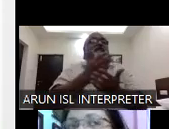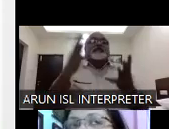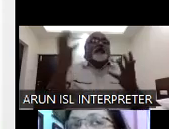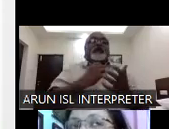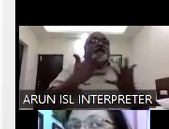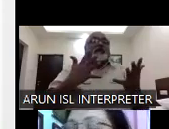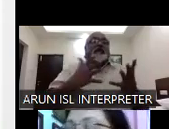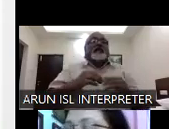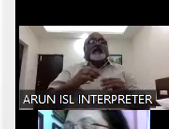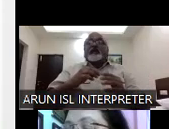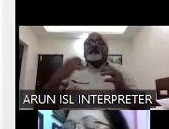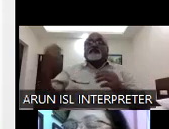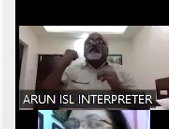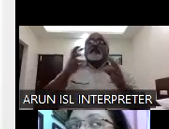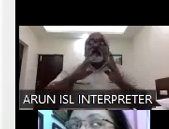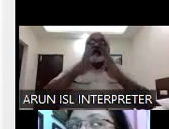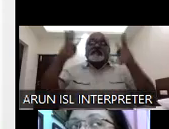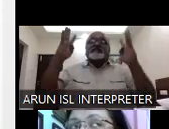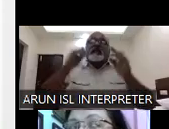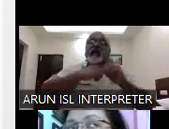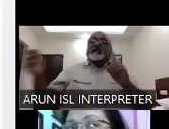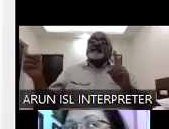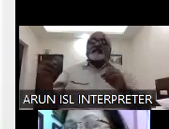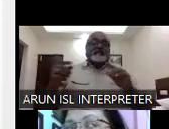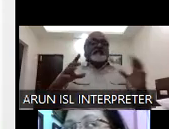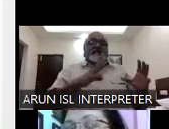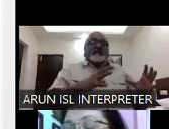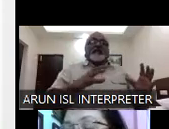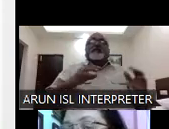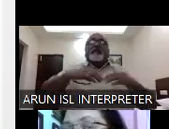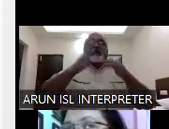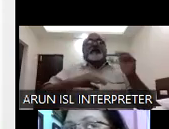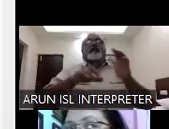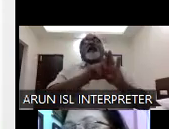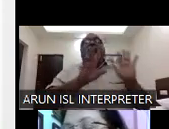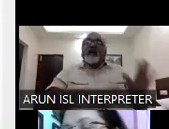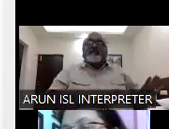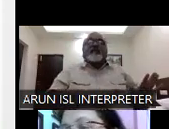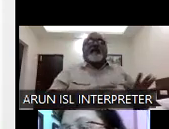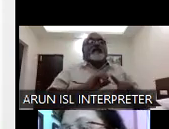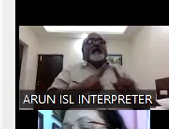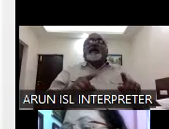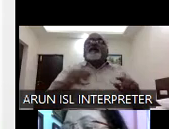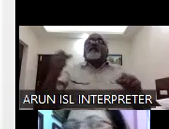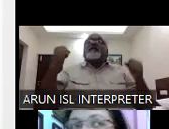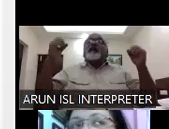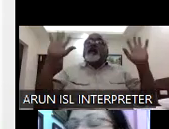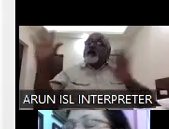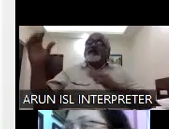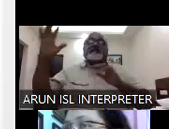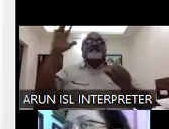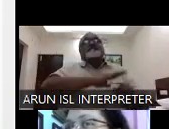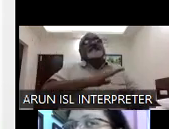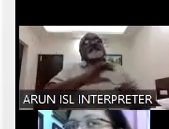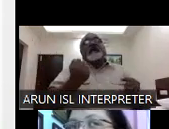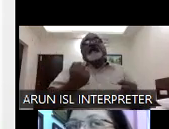gets. But on the contrary, the other one is the powerful, who is the government or Zamindar or